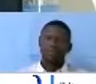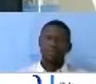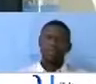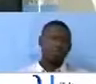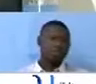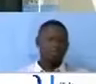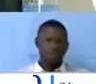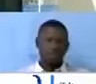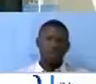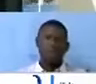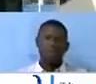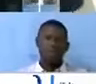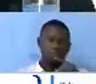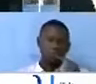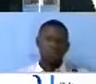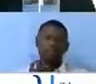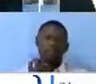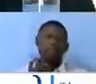Yes, but the thing is,